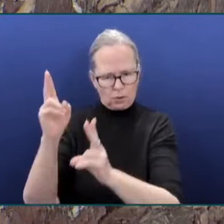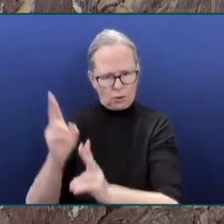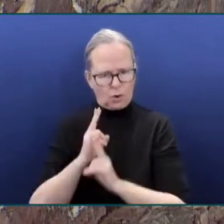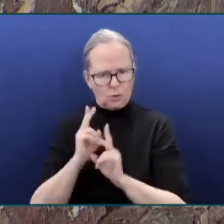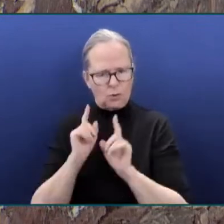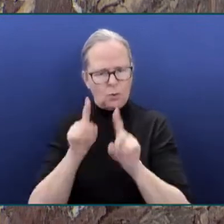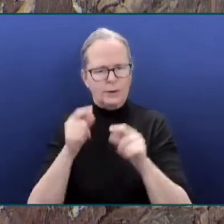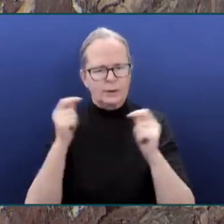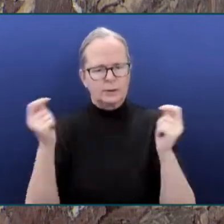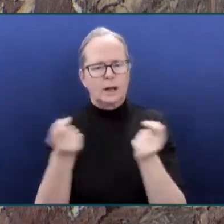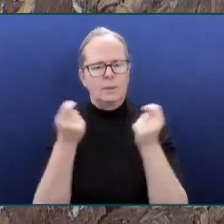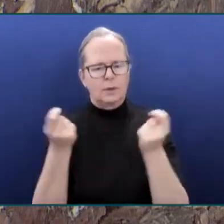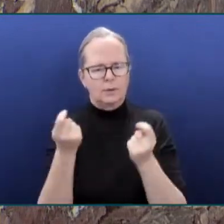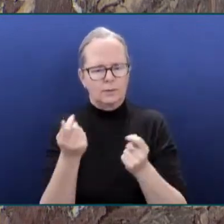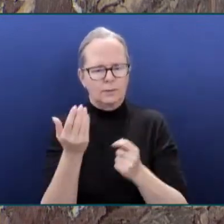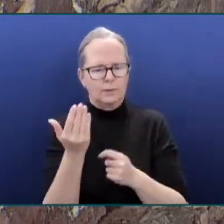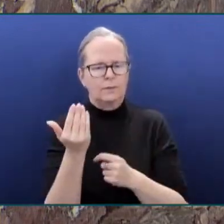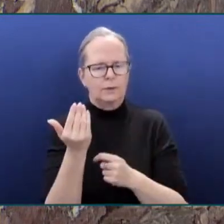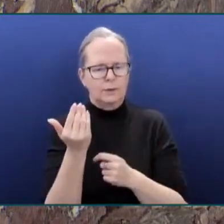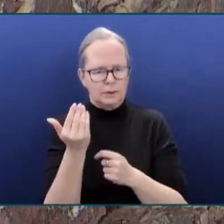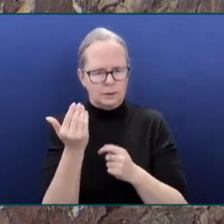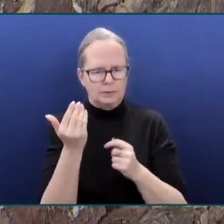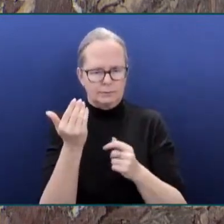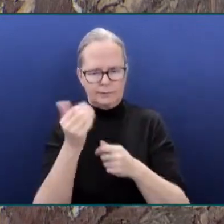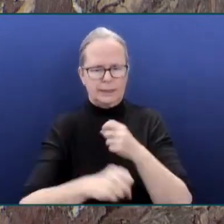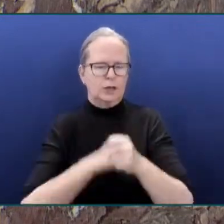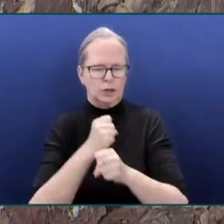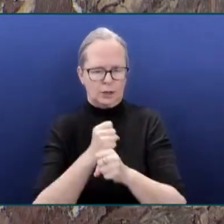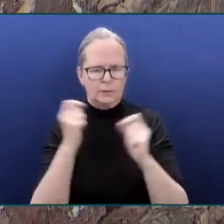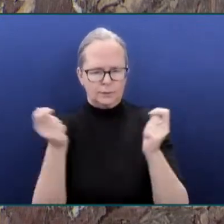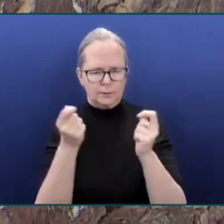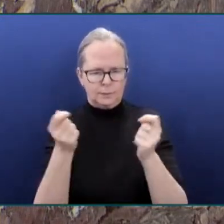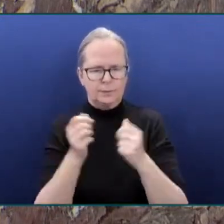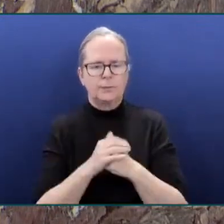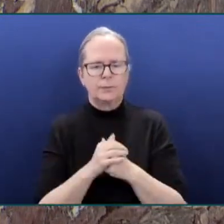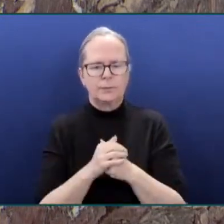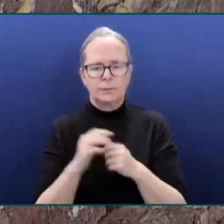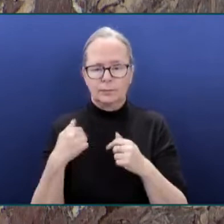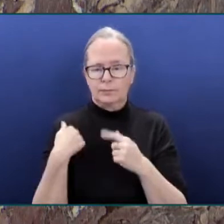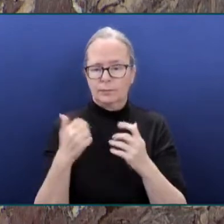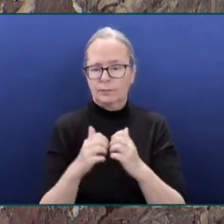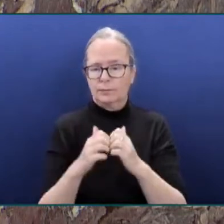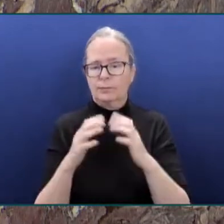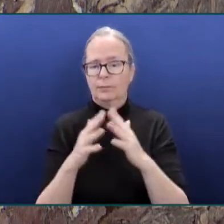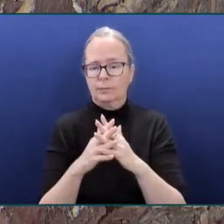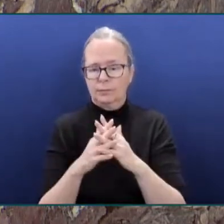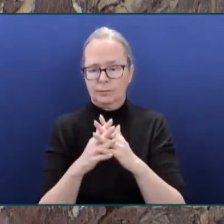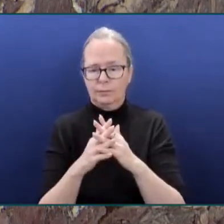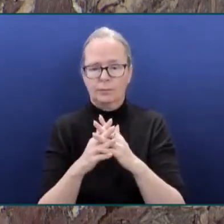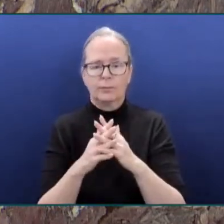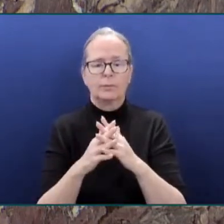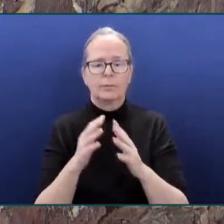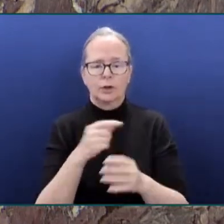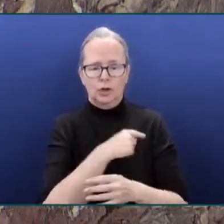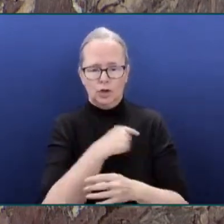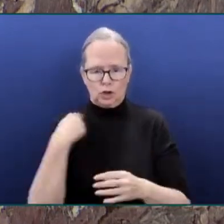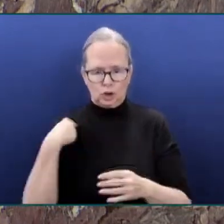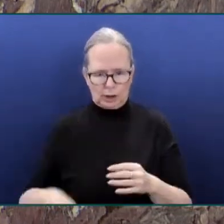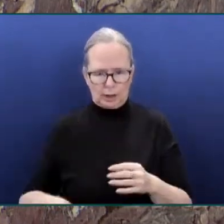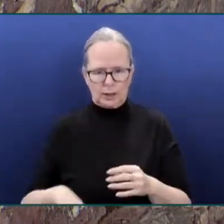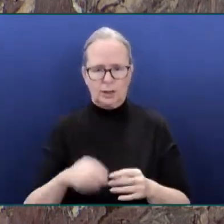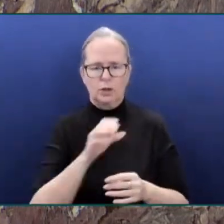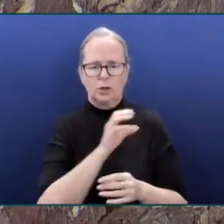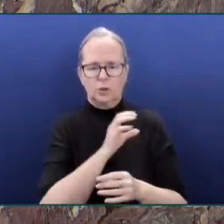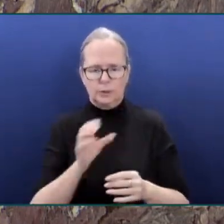branch of the Chinese Christian Mission in Canada. This marks 15 successful years of playing a vital role in